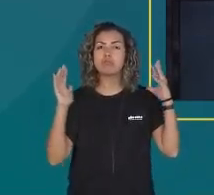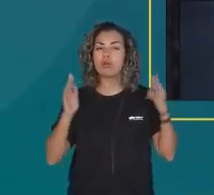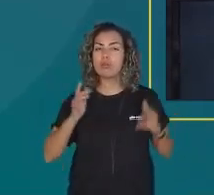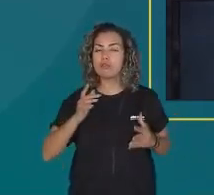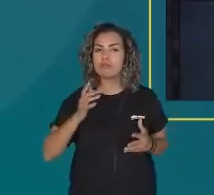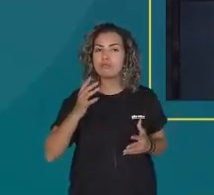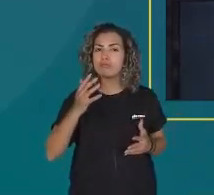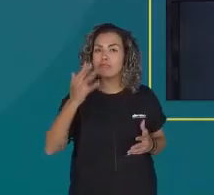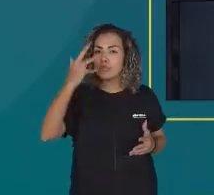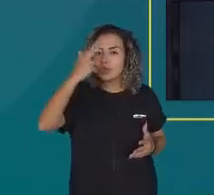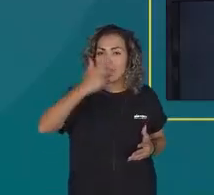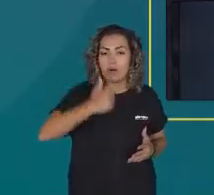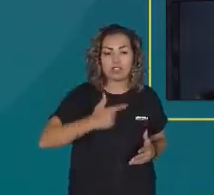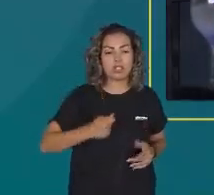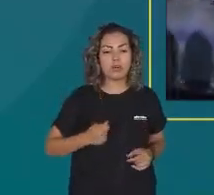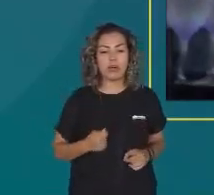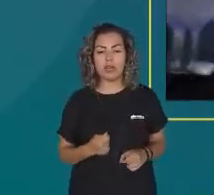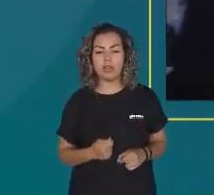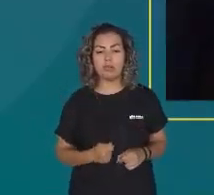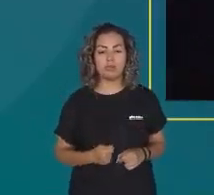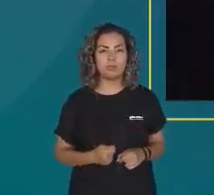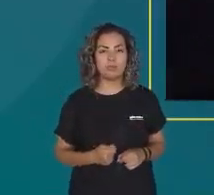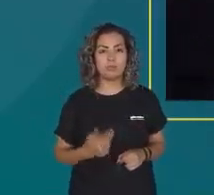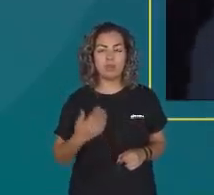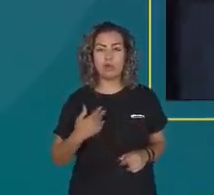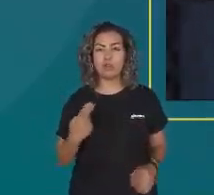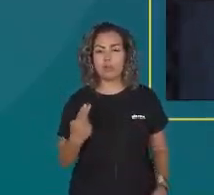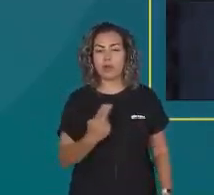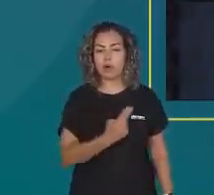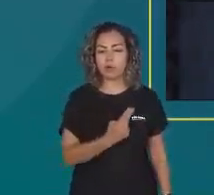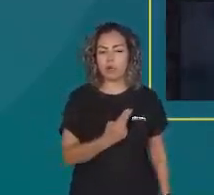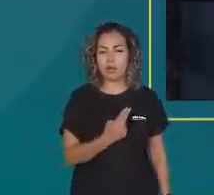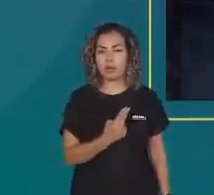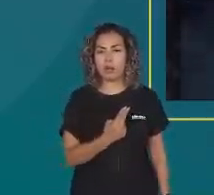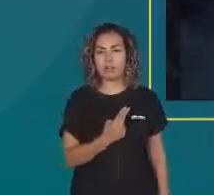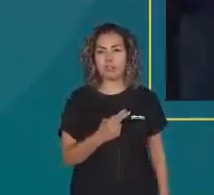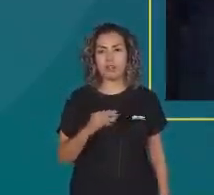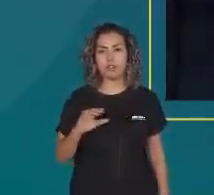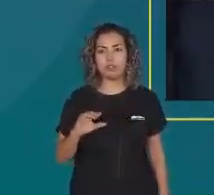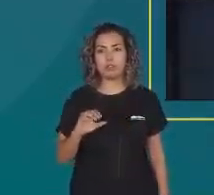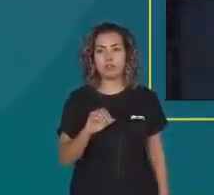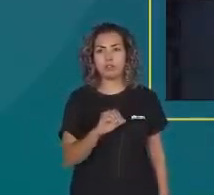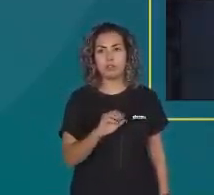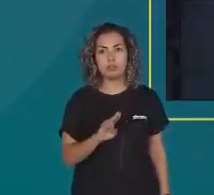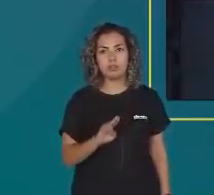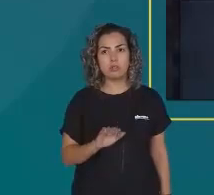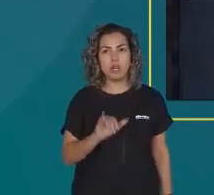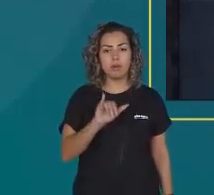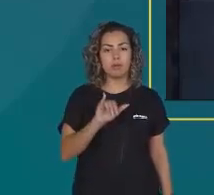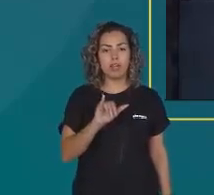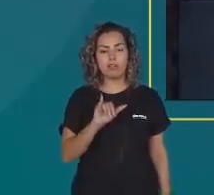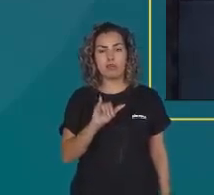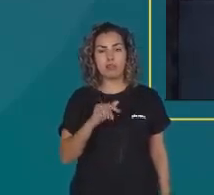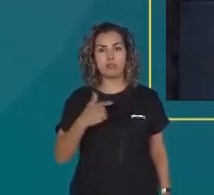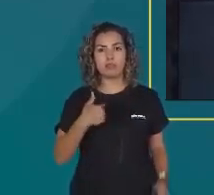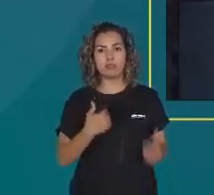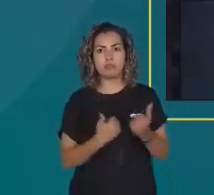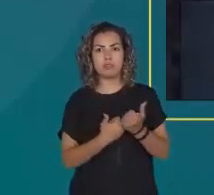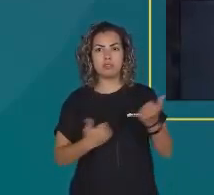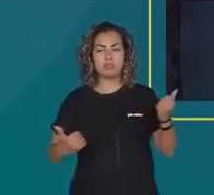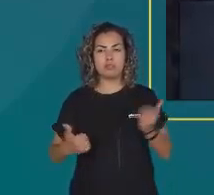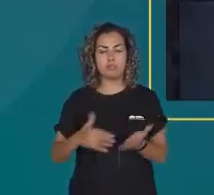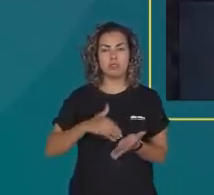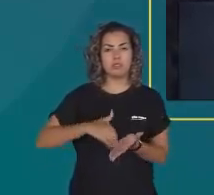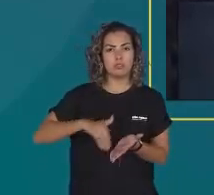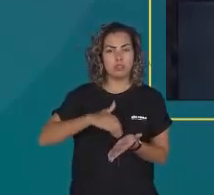My name is Kirby Brandt. For those of you who don't know me, I'm the ICLEI Deputy Secretary General, but I'm also very honored and